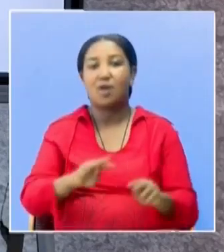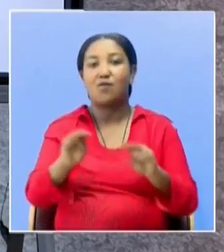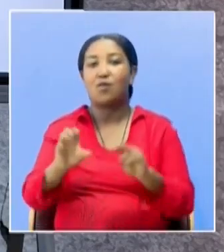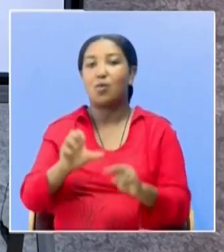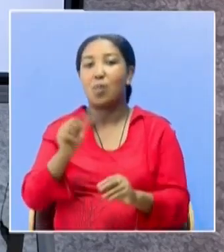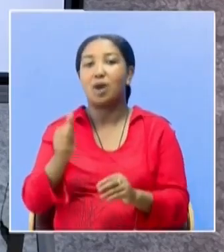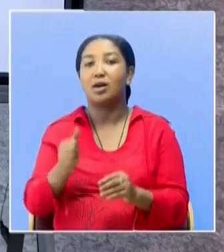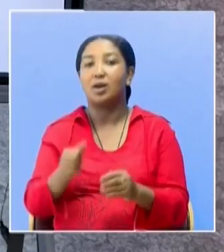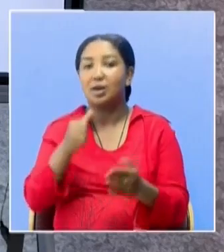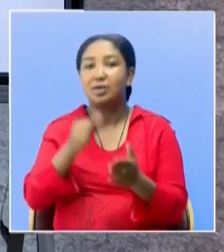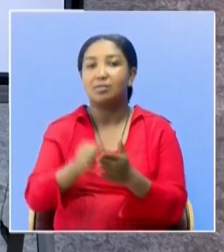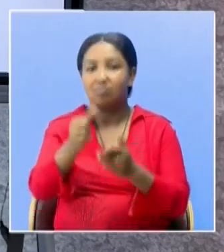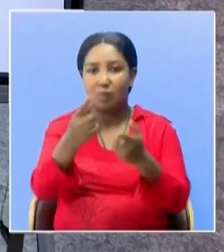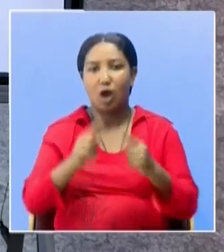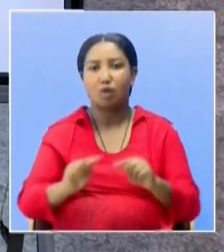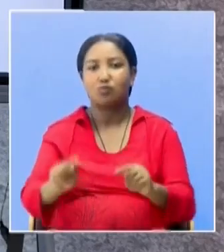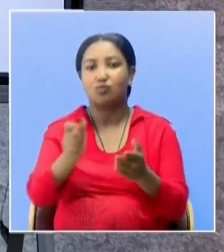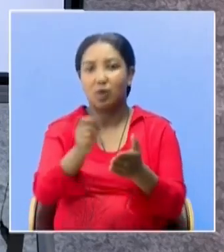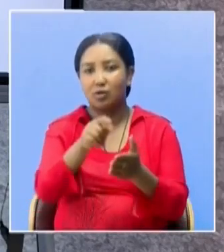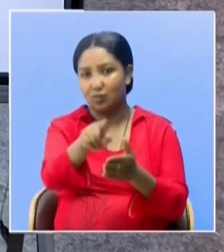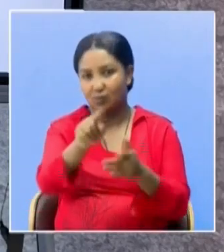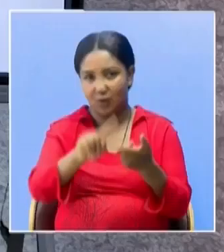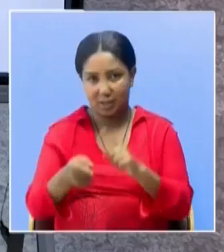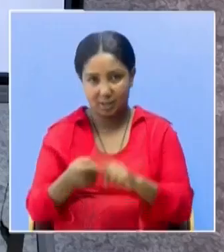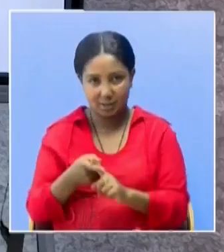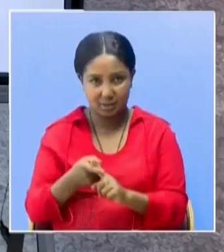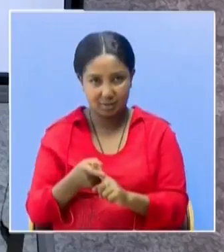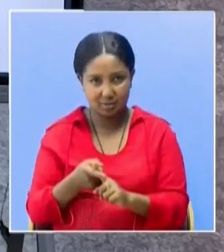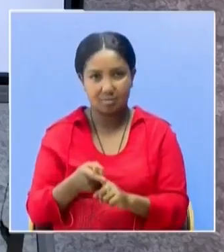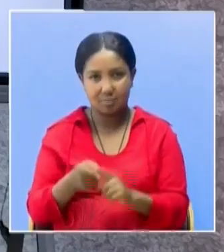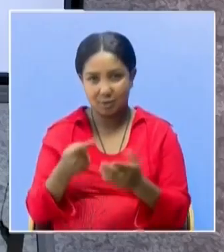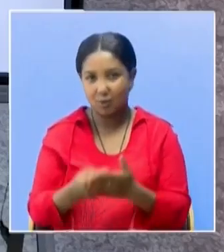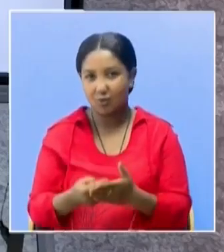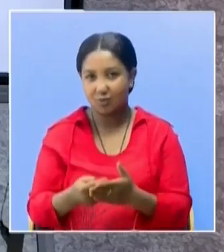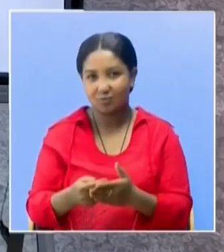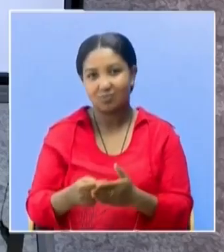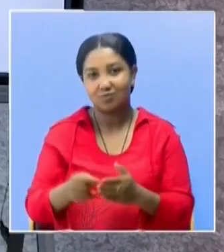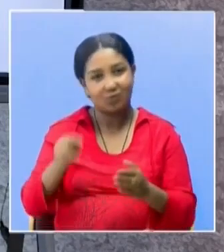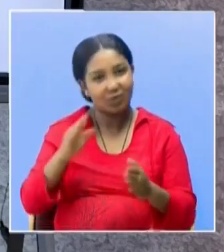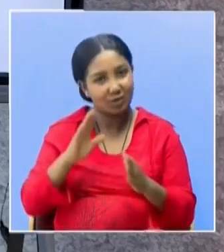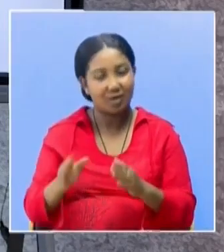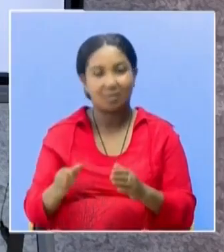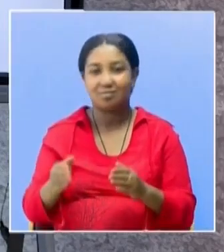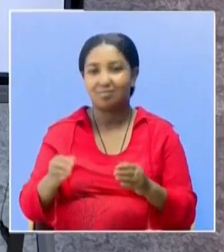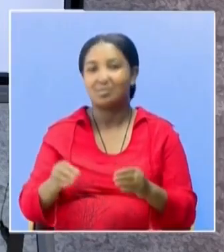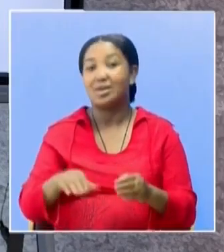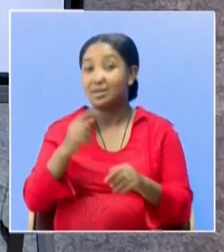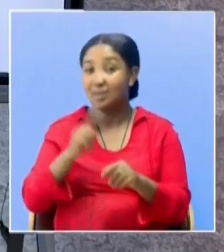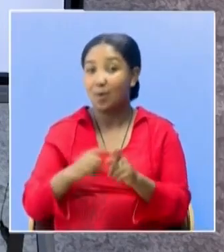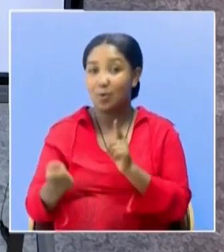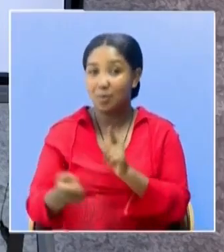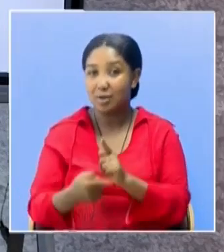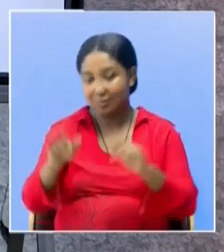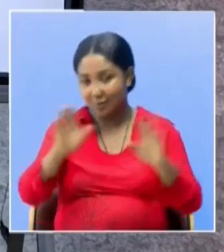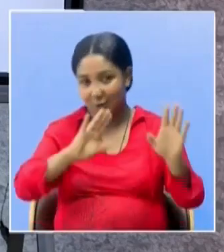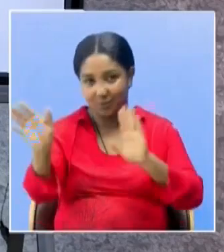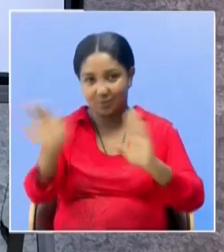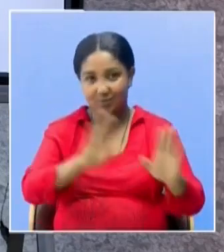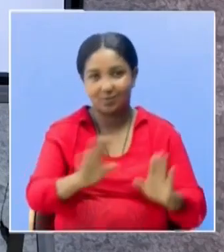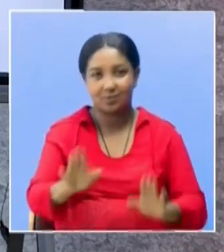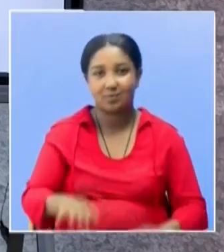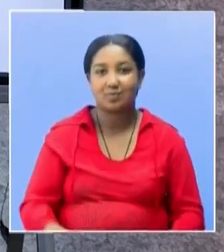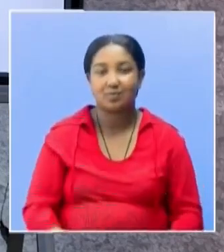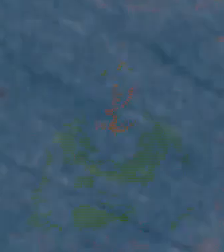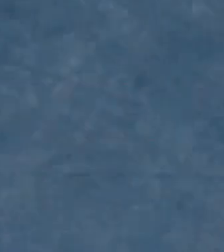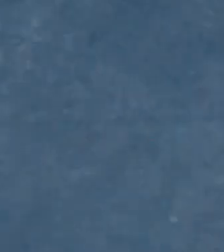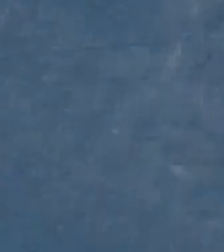try to write to your friends. That's all we have for today. Till we meet next time, see you next time. See